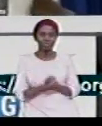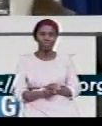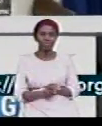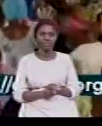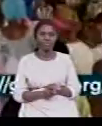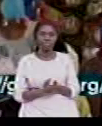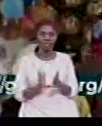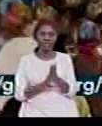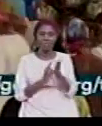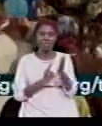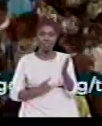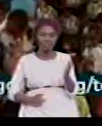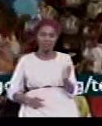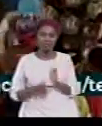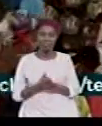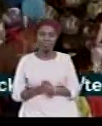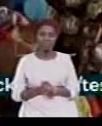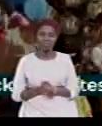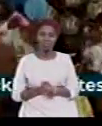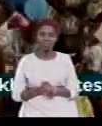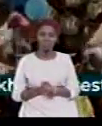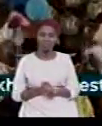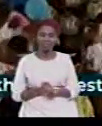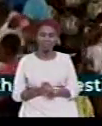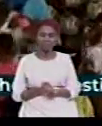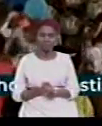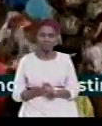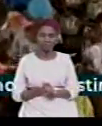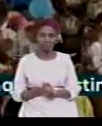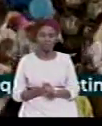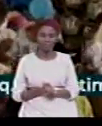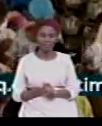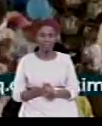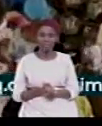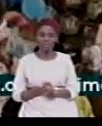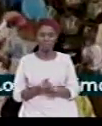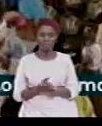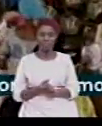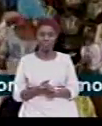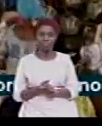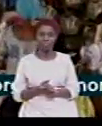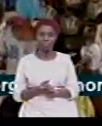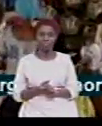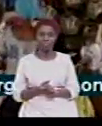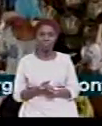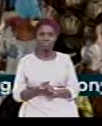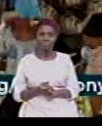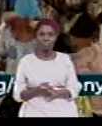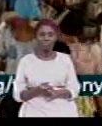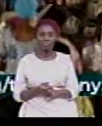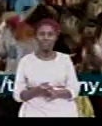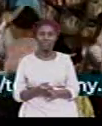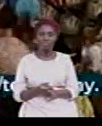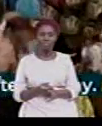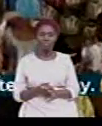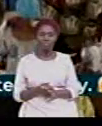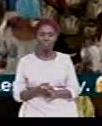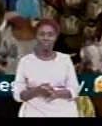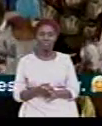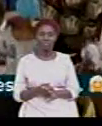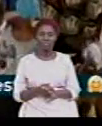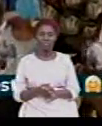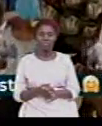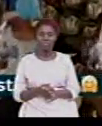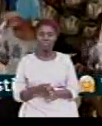Praise the Lord. Equia Wills from Kumasi is giving her testimony. She has been suffering from